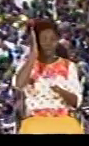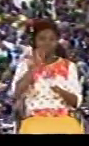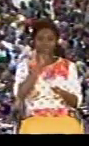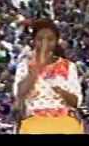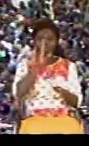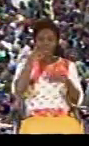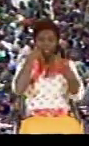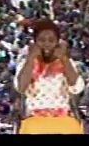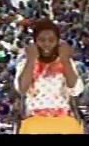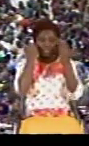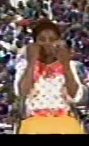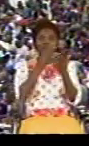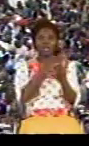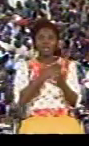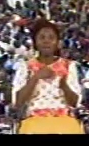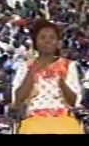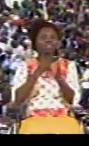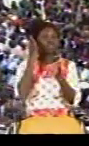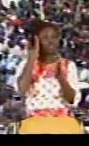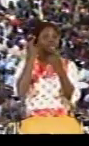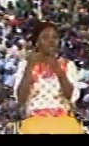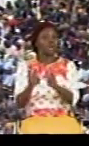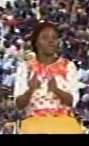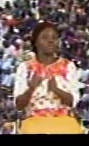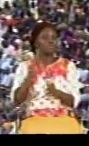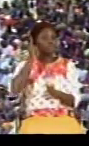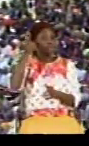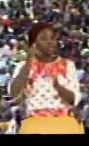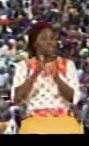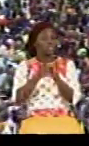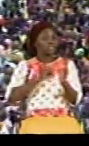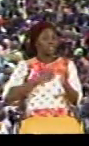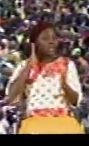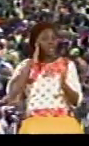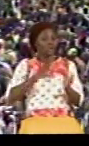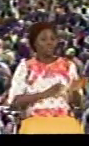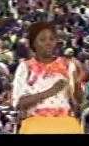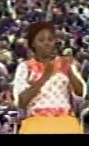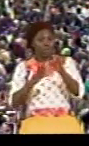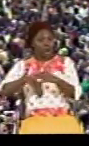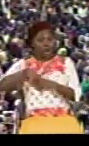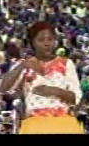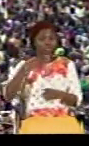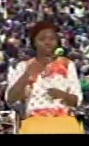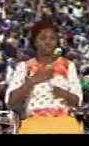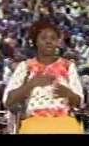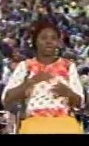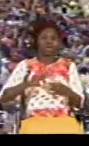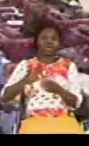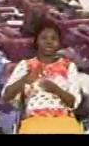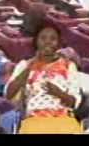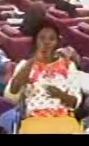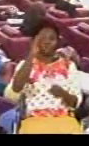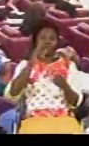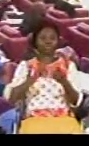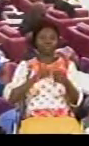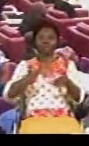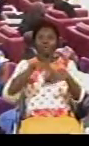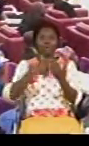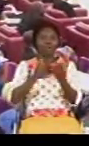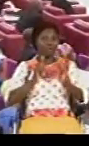shall come to pass afterward that I will pour out of my spirit upon all flesh. You'll be baptized in the Holy